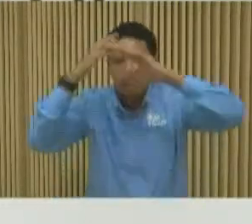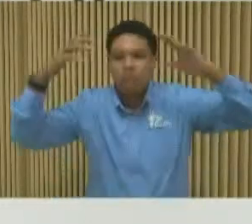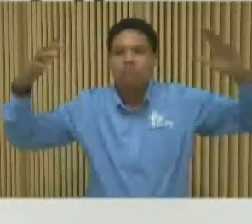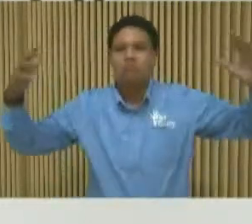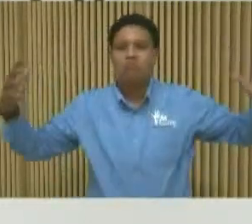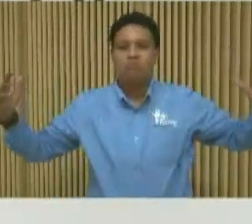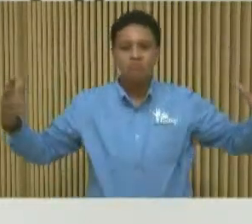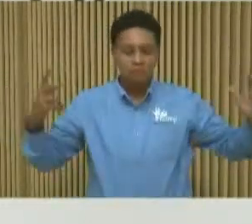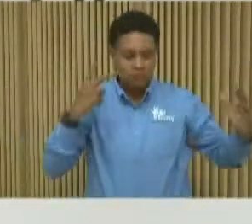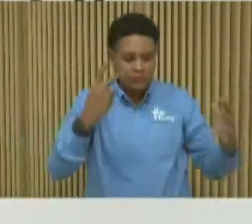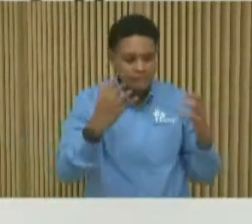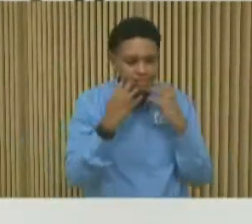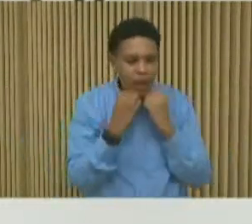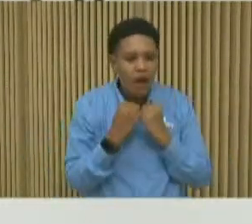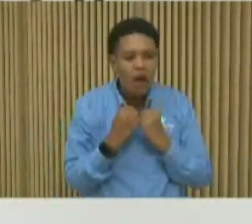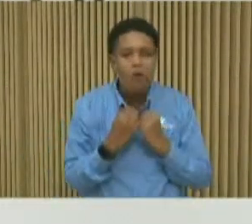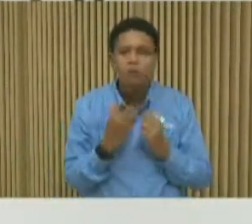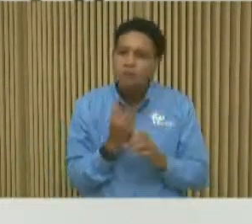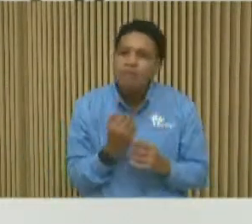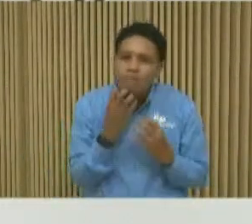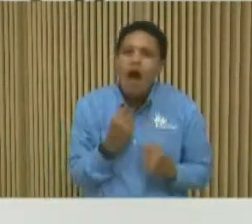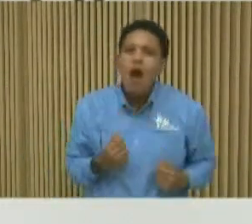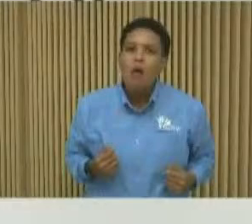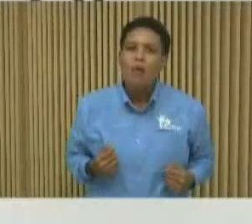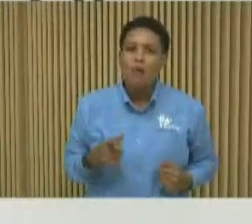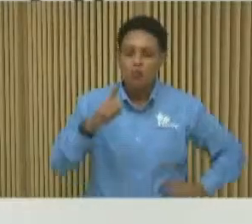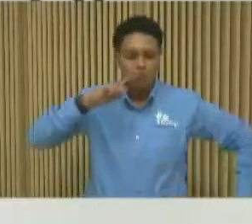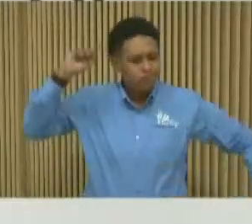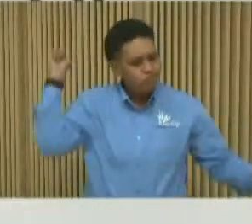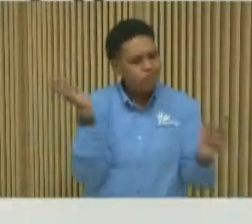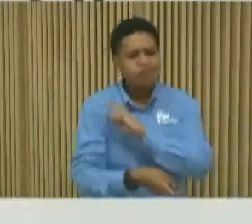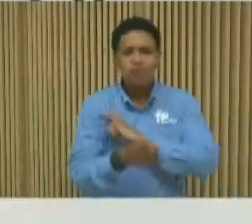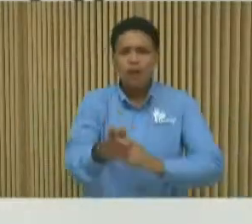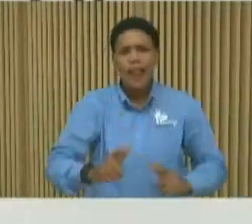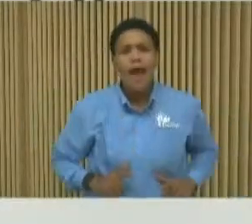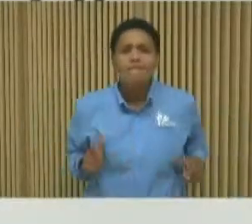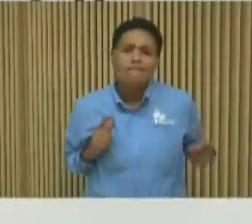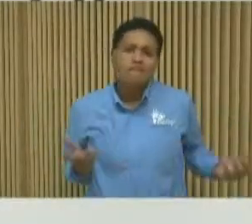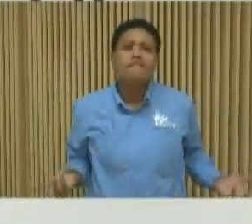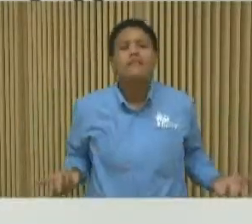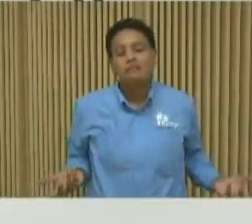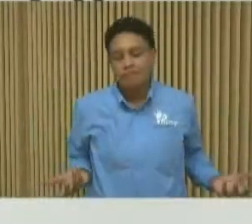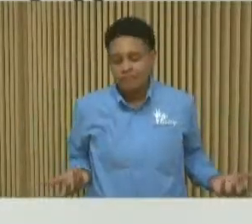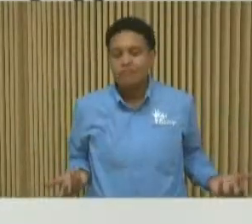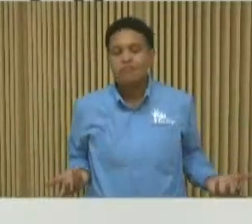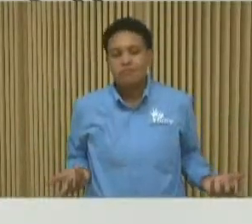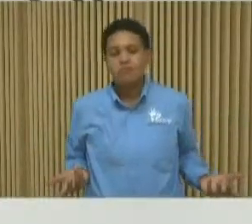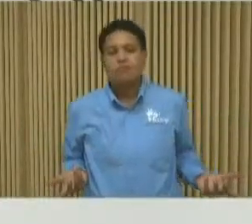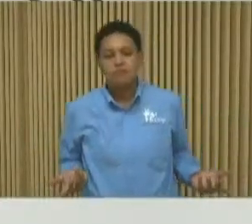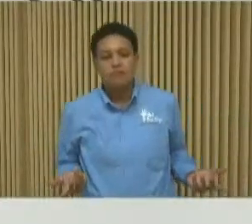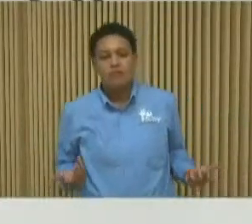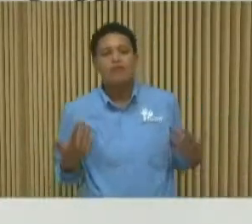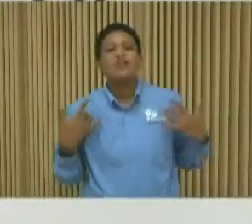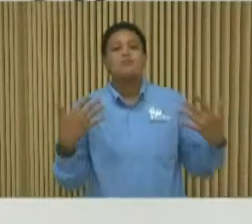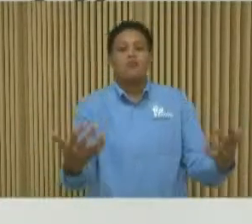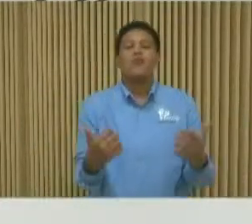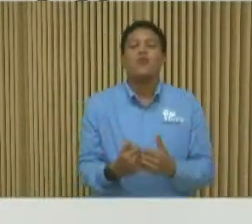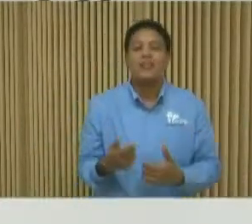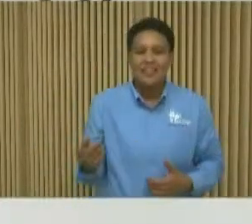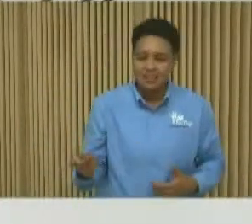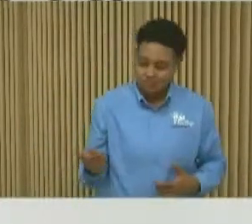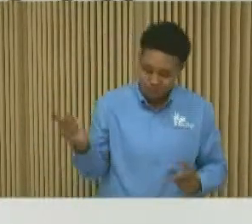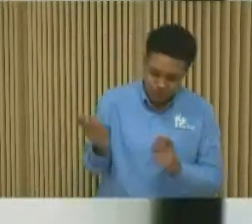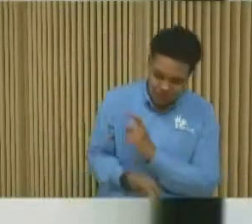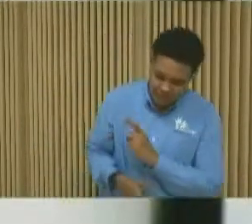get value, and it transforms your life. So Yes, let us transforming move lives. forward. Thank you so